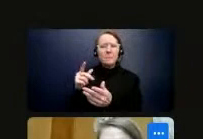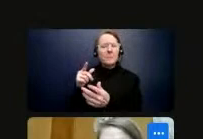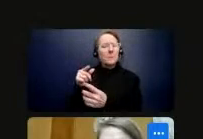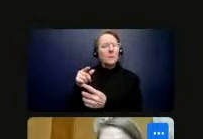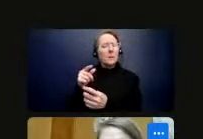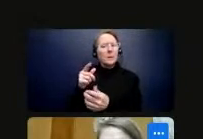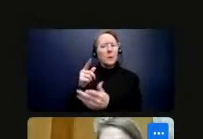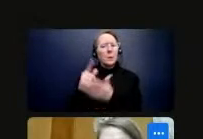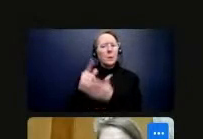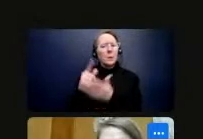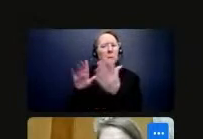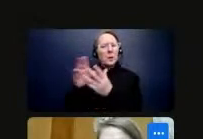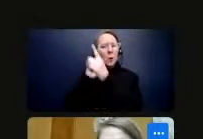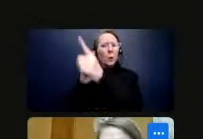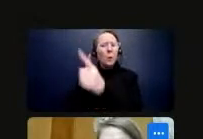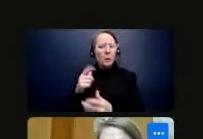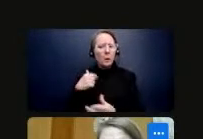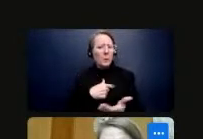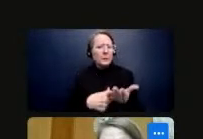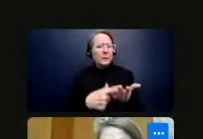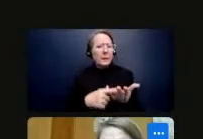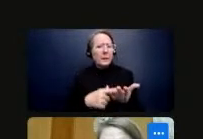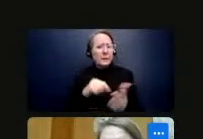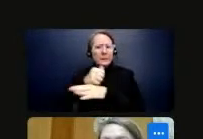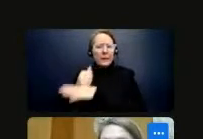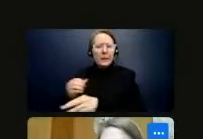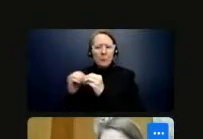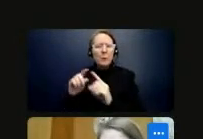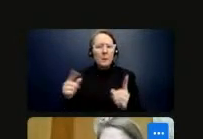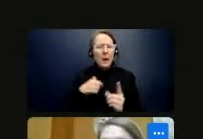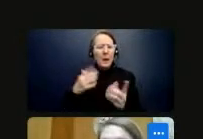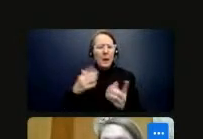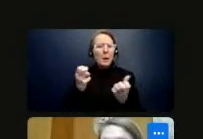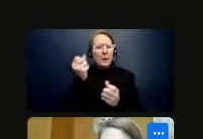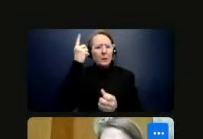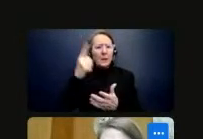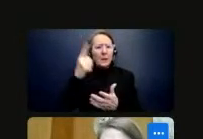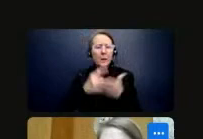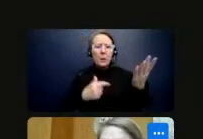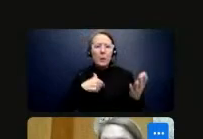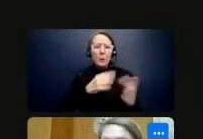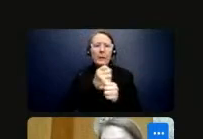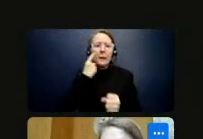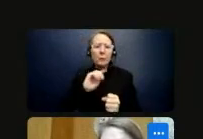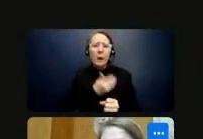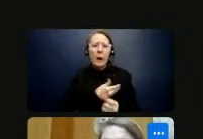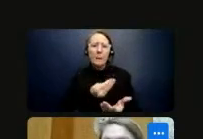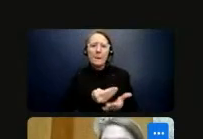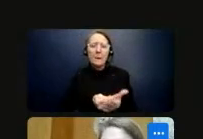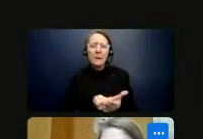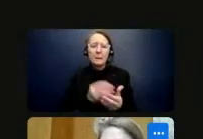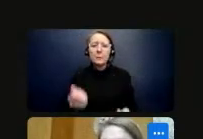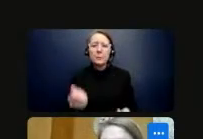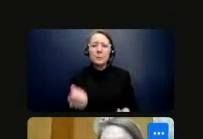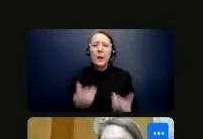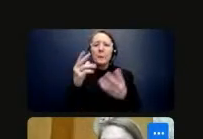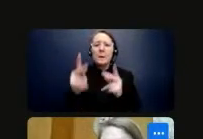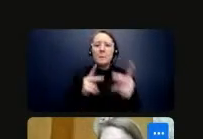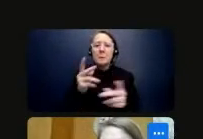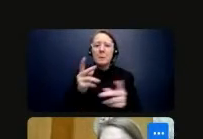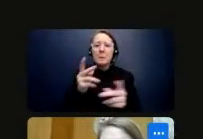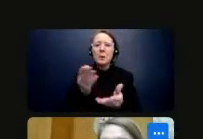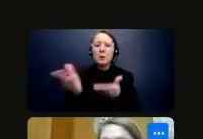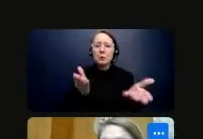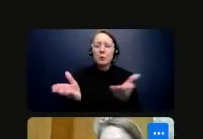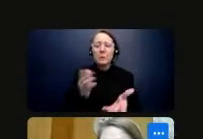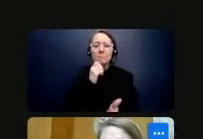to. But I would really like to understand, you know, what are we getting for that money in terms of people served, not in terms of sites, but in terms